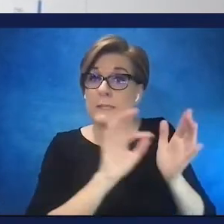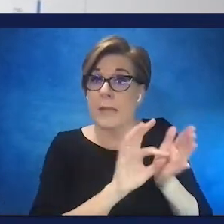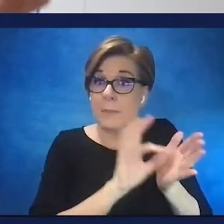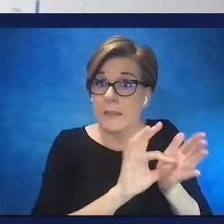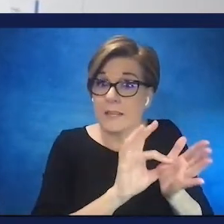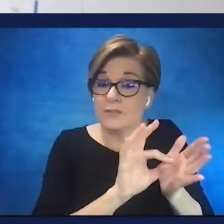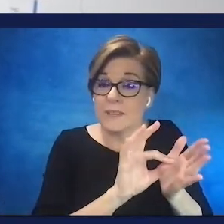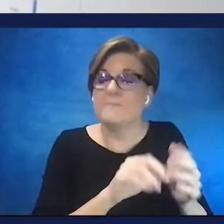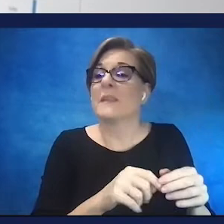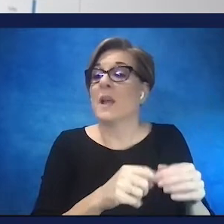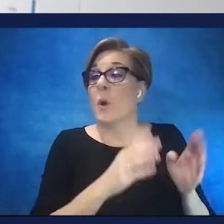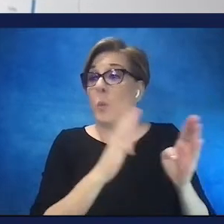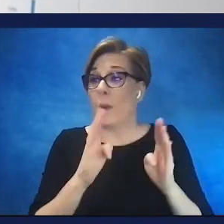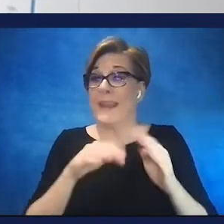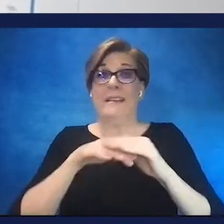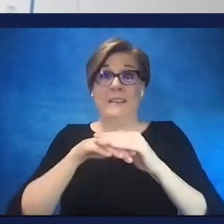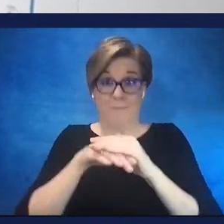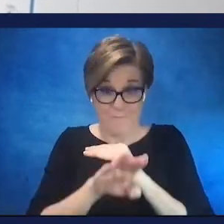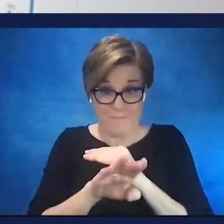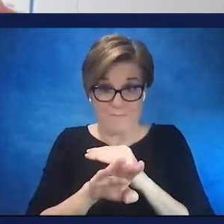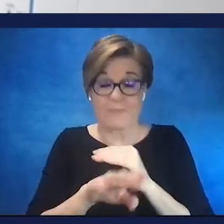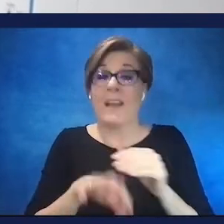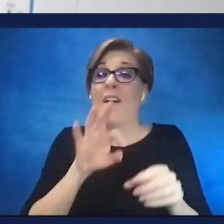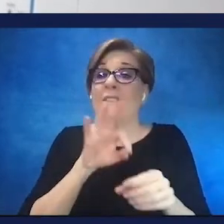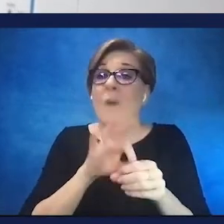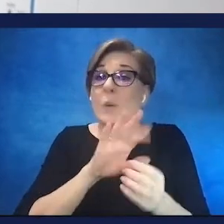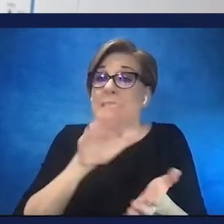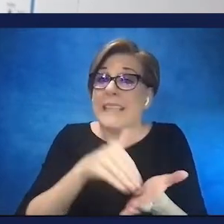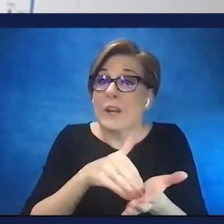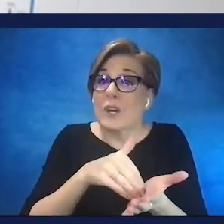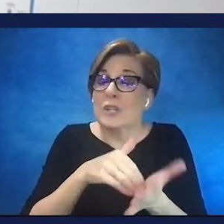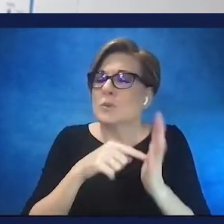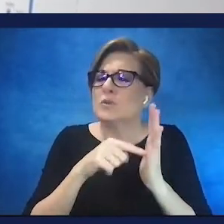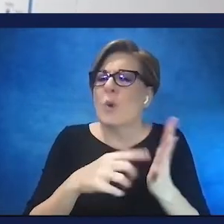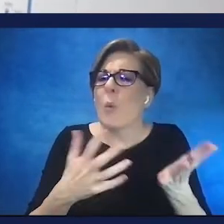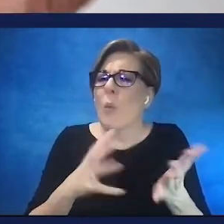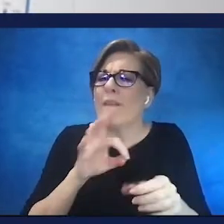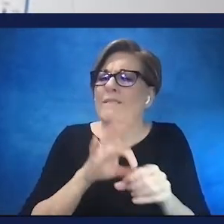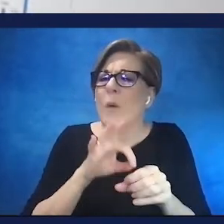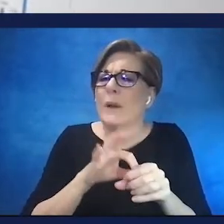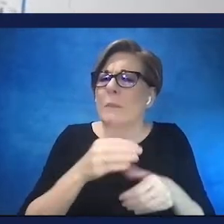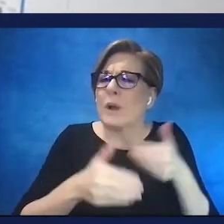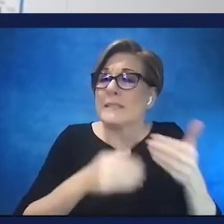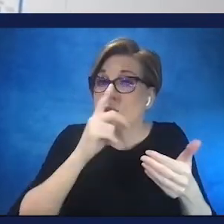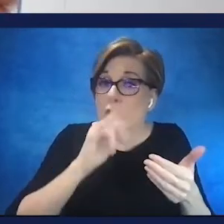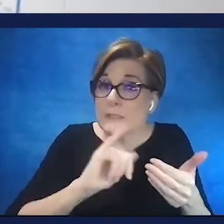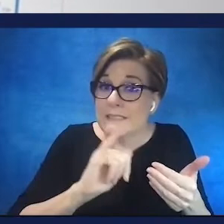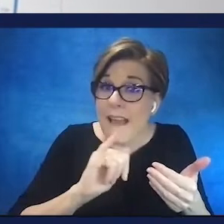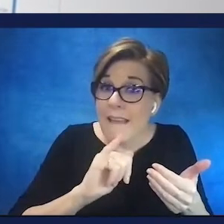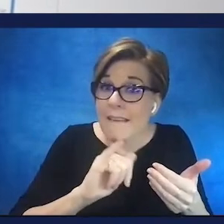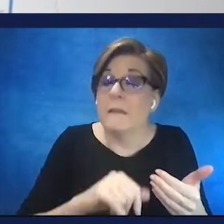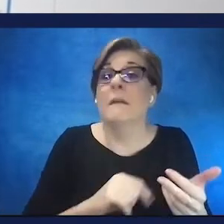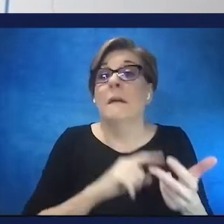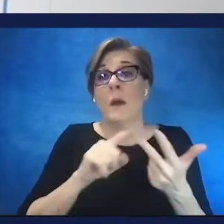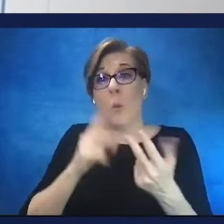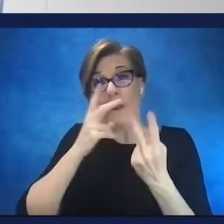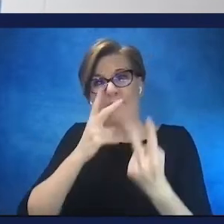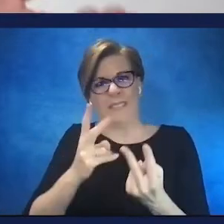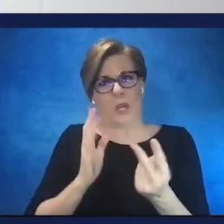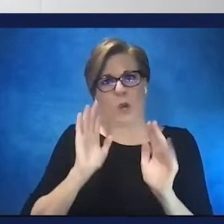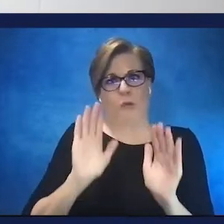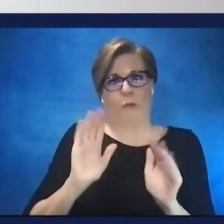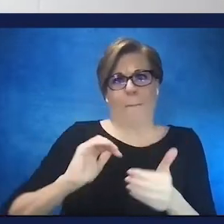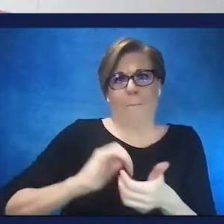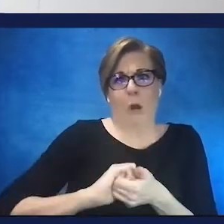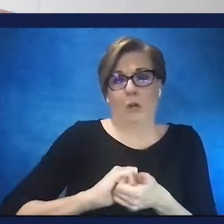process. We went inside and visited one of our vote centers to demonstrate the voting process. We also talked through and visited one